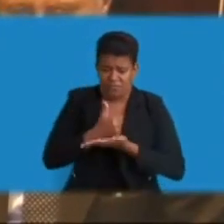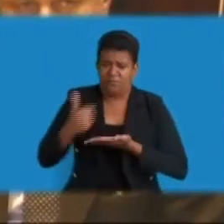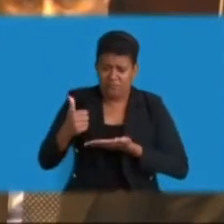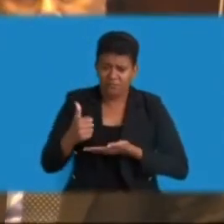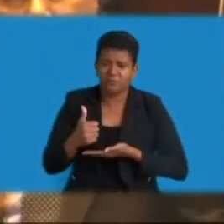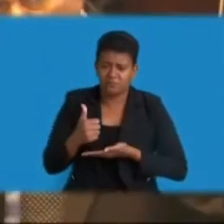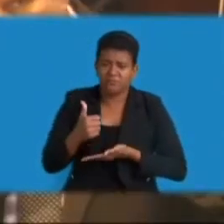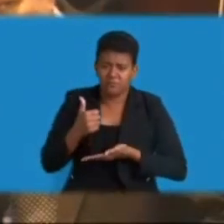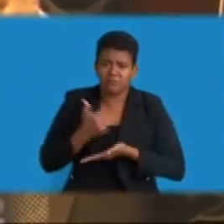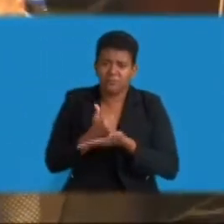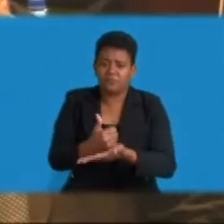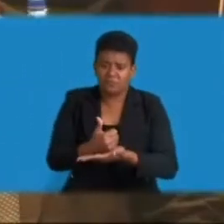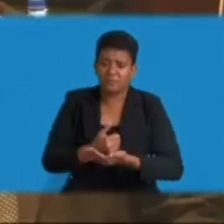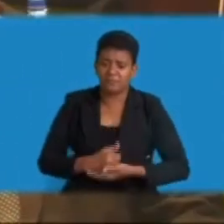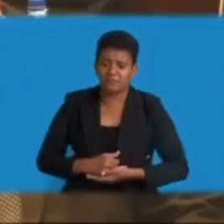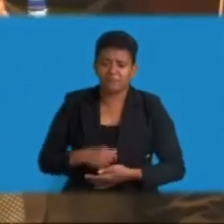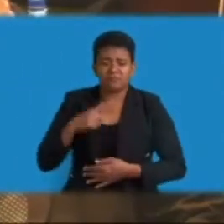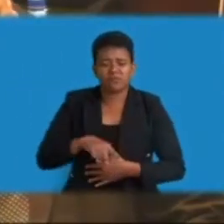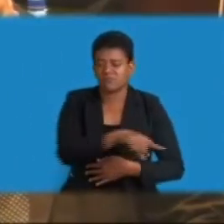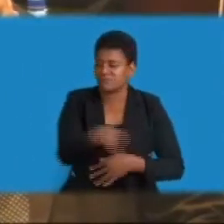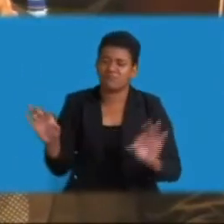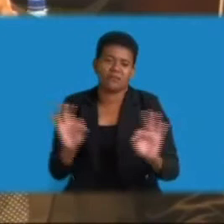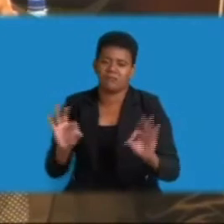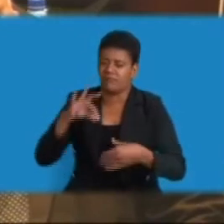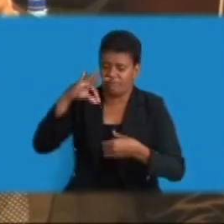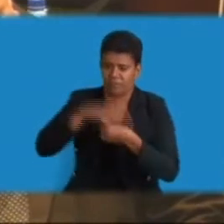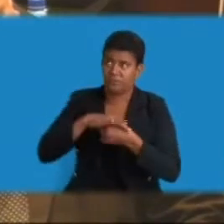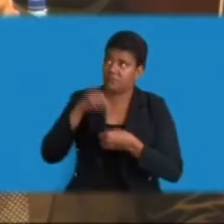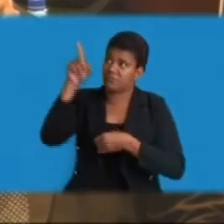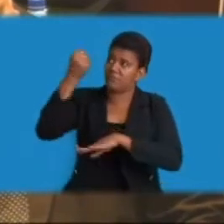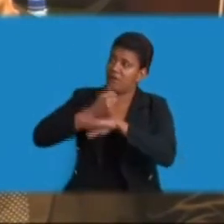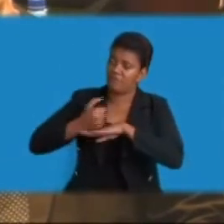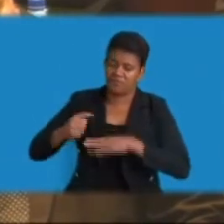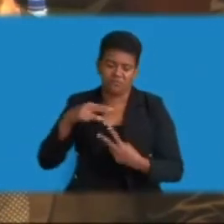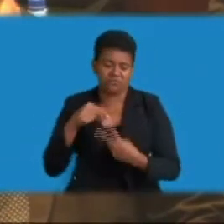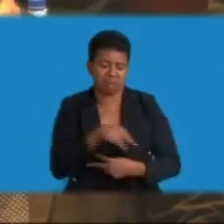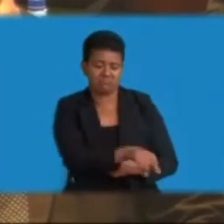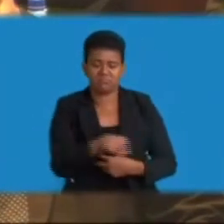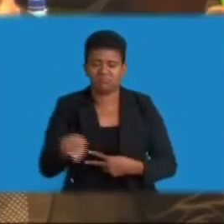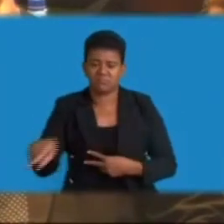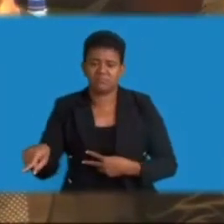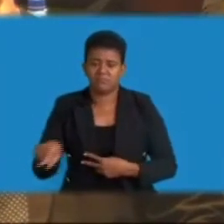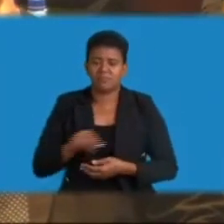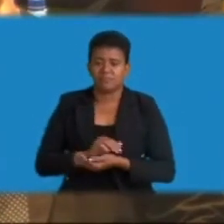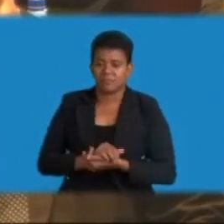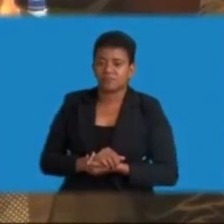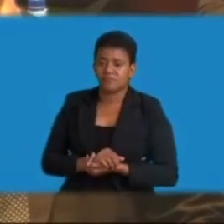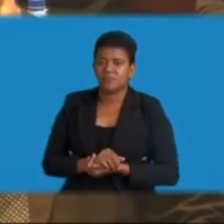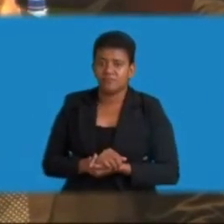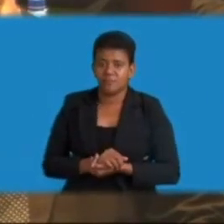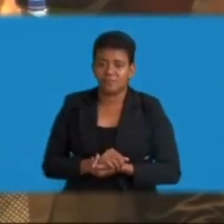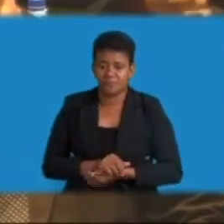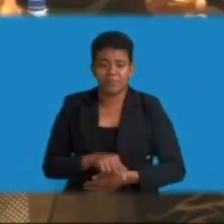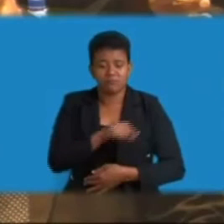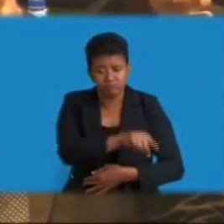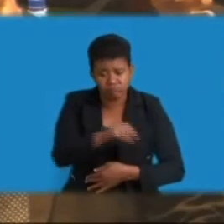Because you did not have election. Now, he promised that he will have a review. When will you